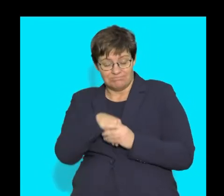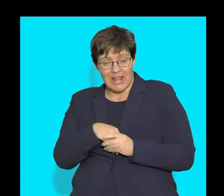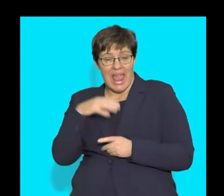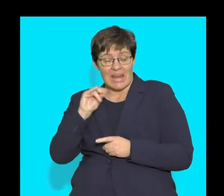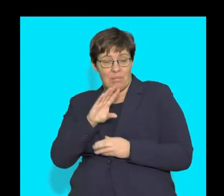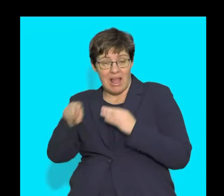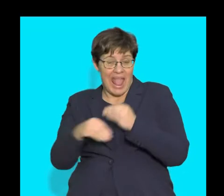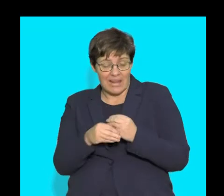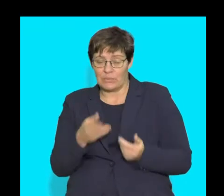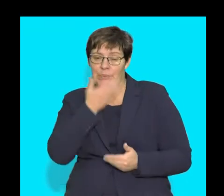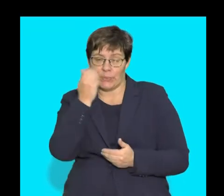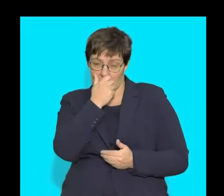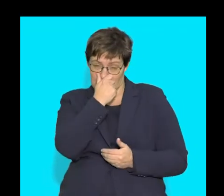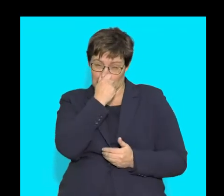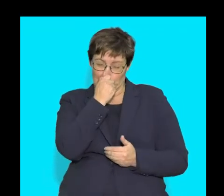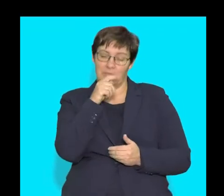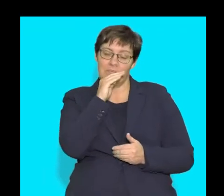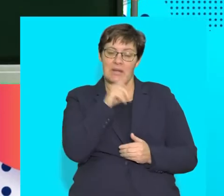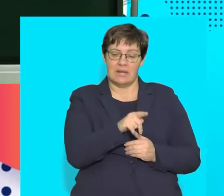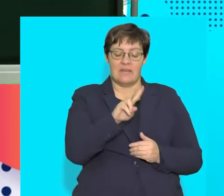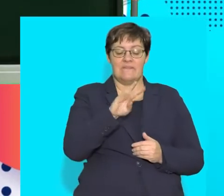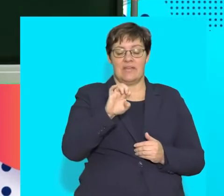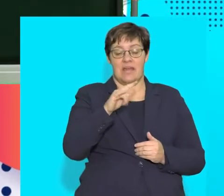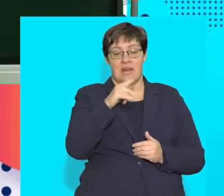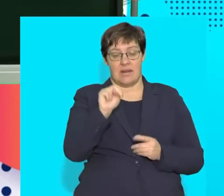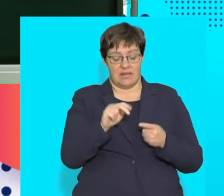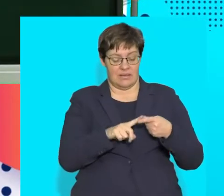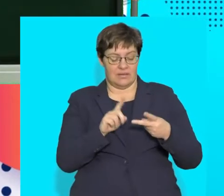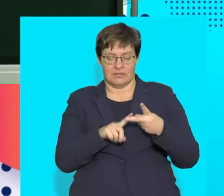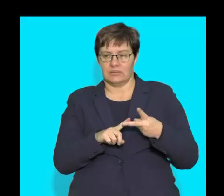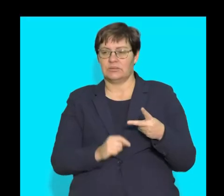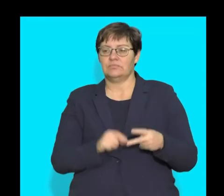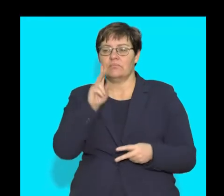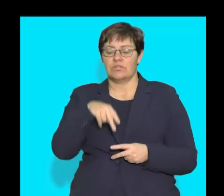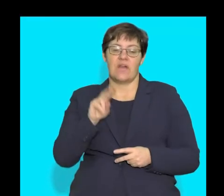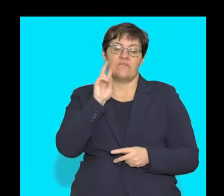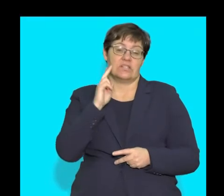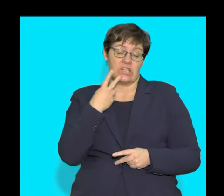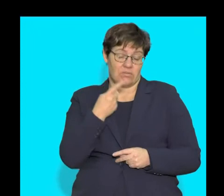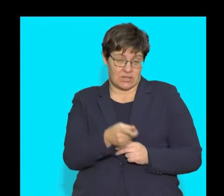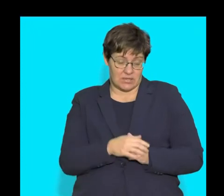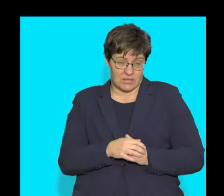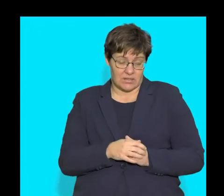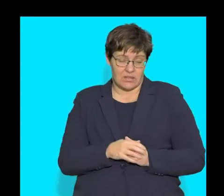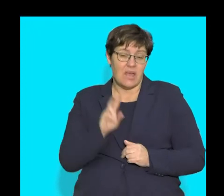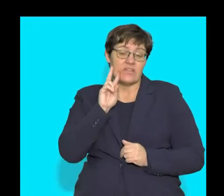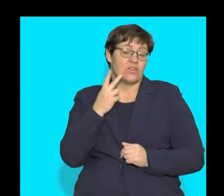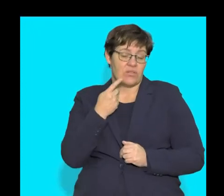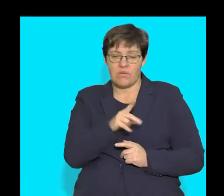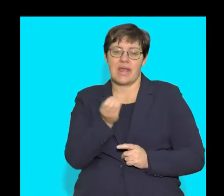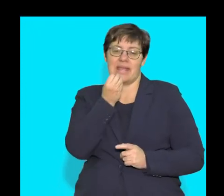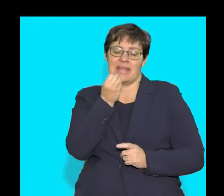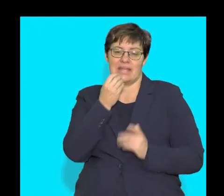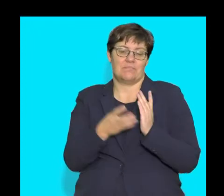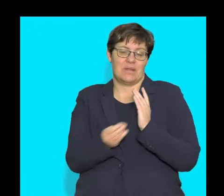animal byproducts. And so that we refer to as vegan. We also have people that are vegetarian. And these are individuals that do not